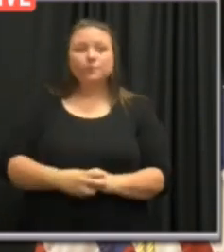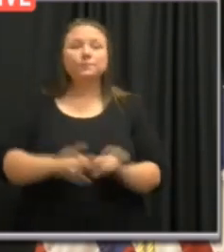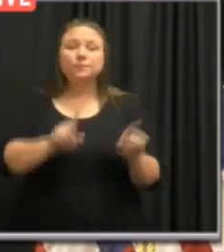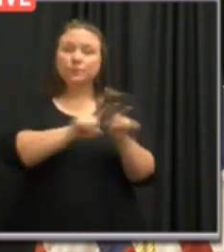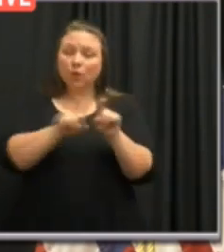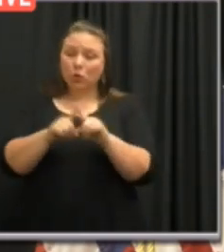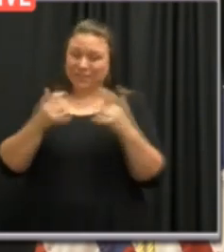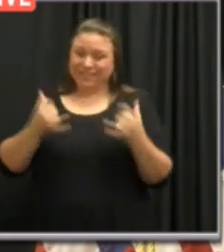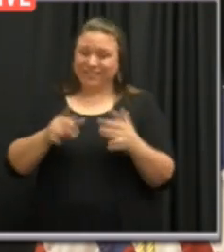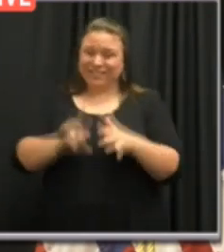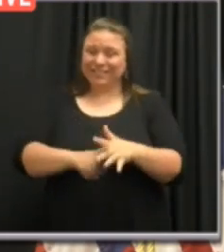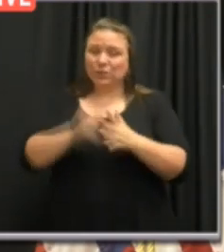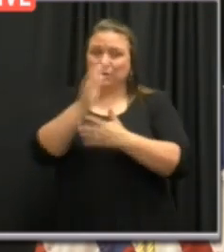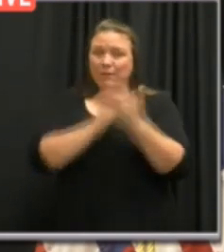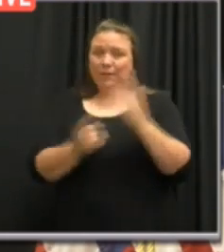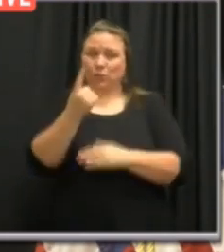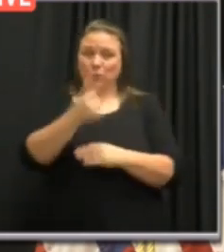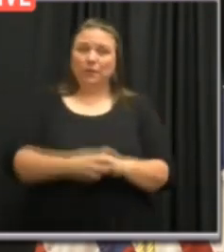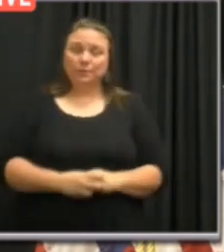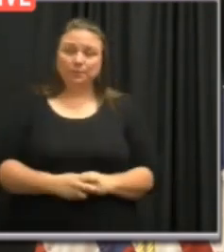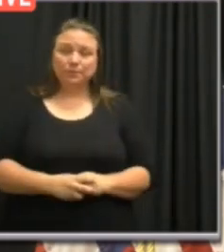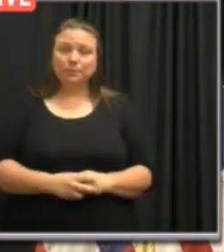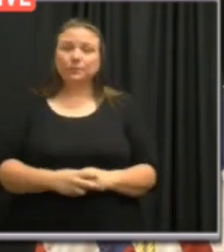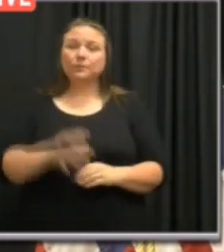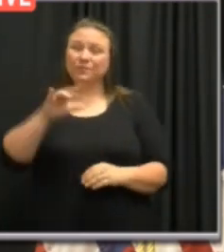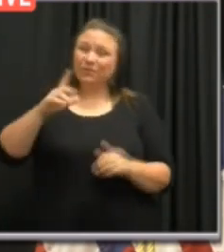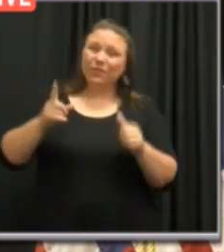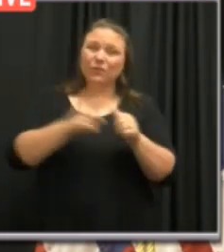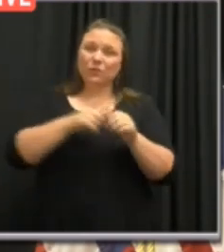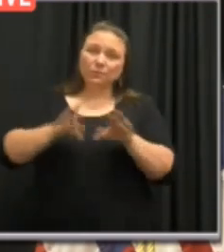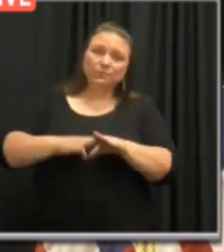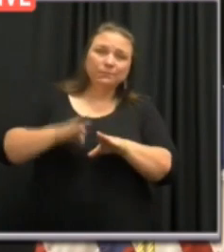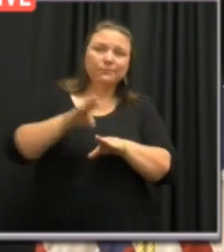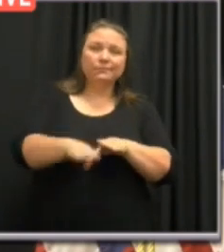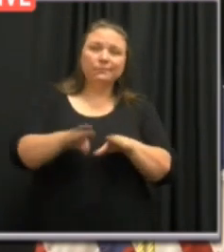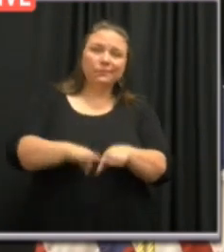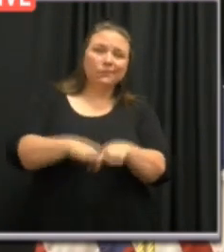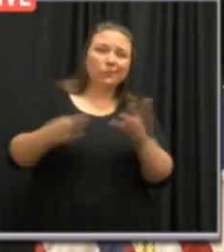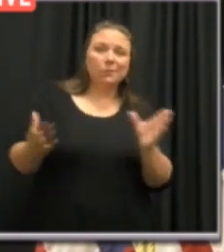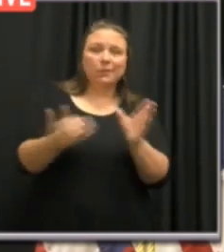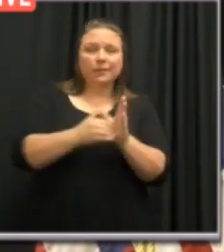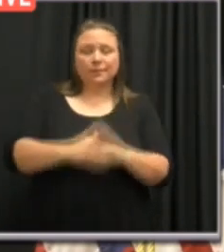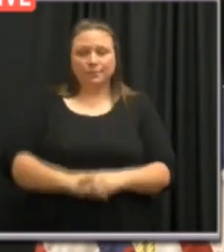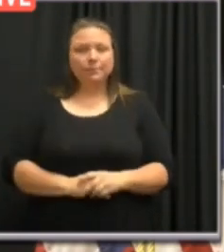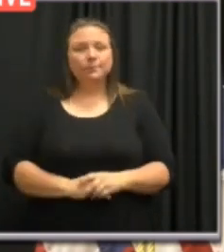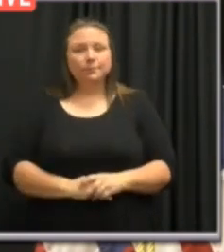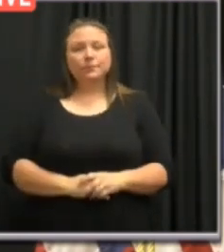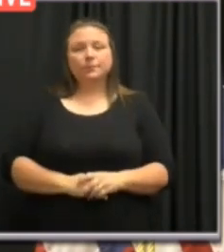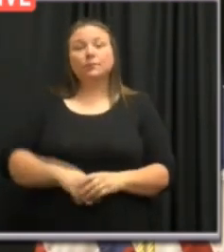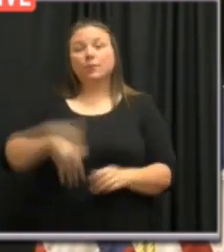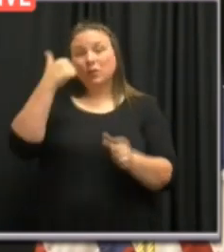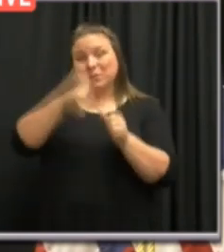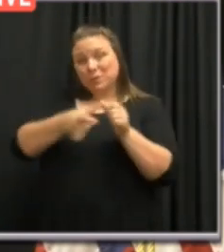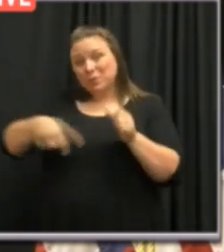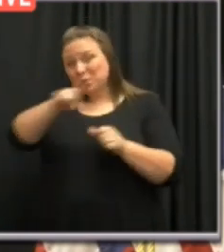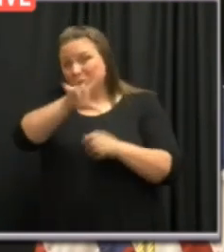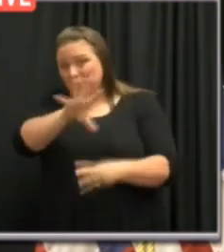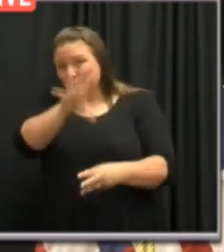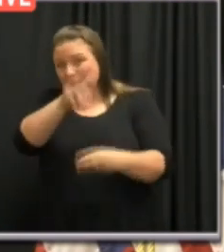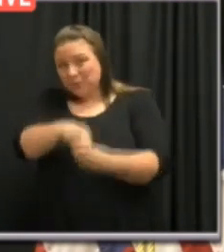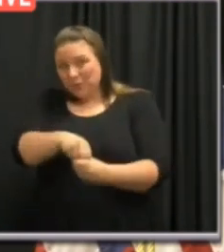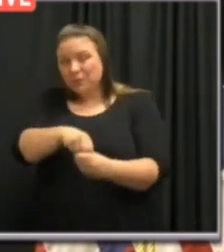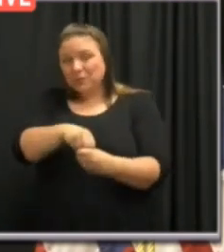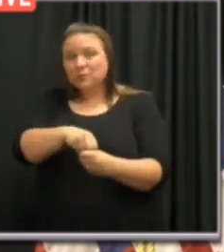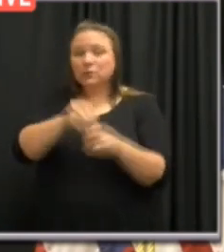phase one of the reopening plan. Phase one is our first step to open the city back up. Remember, you have to play a big part in